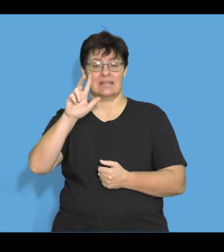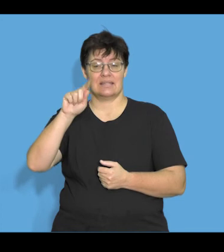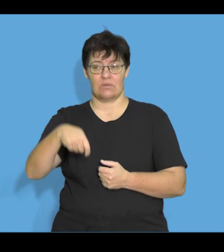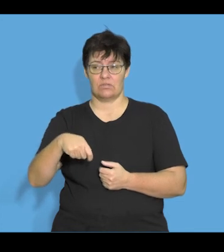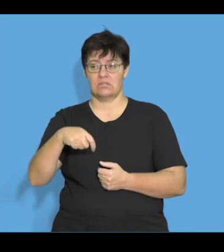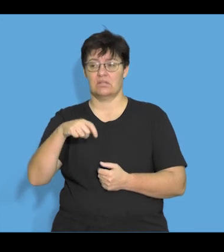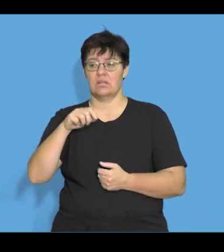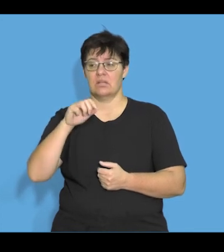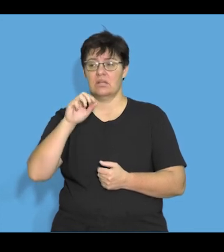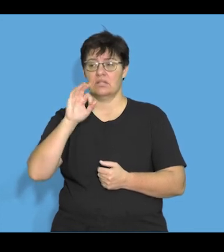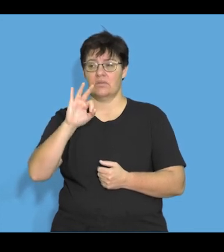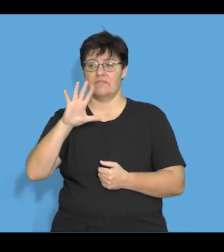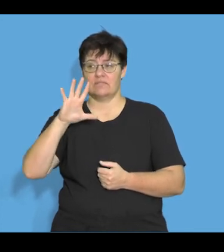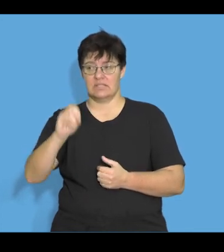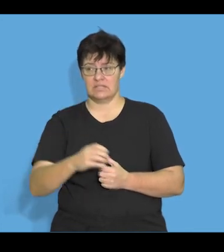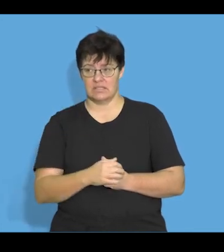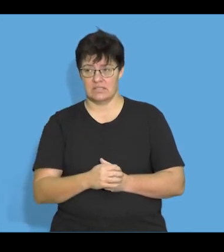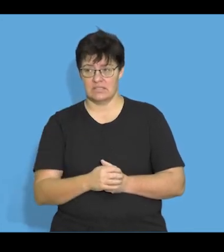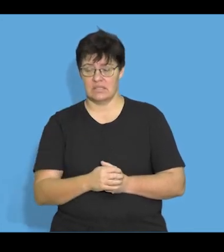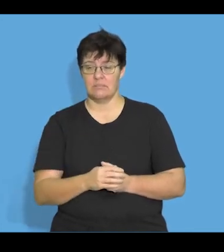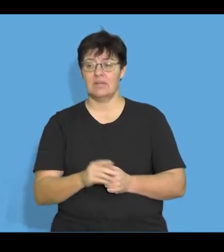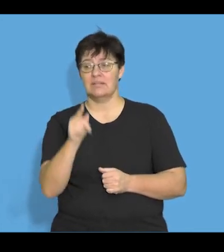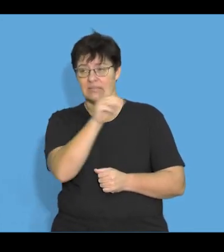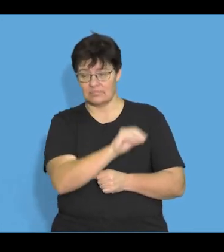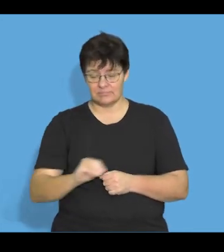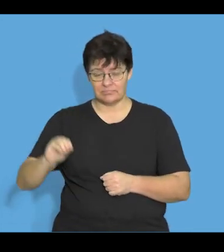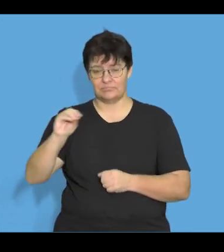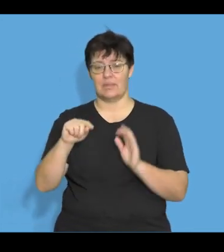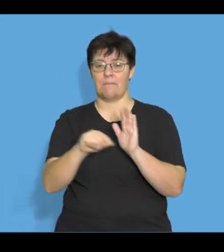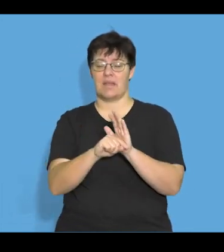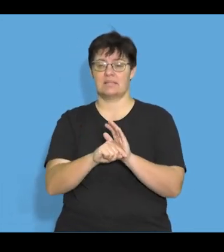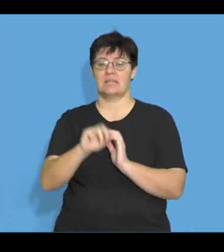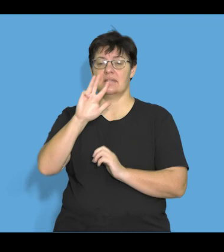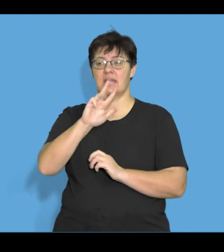98,350. So therefore, I bring in the minus